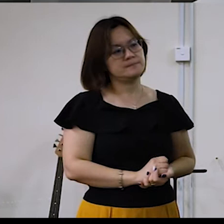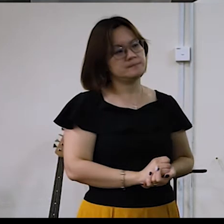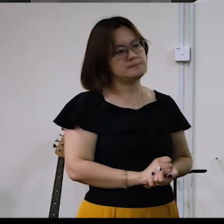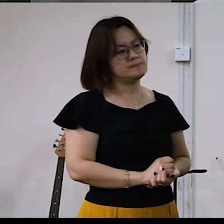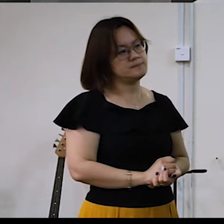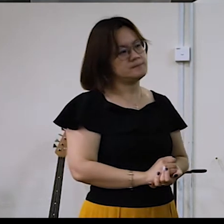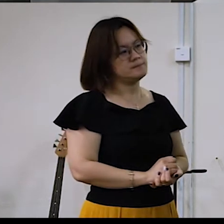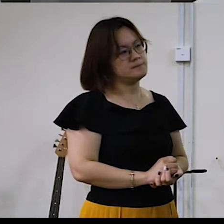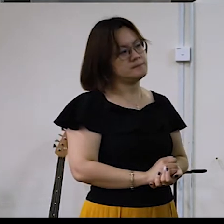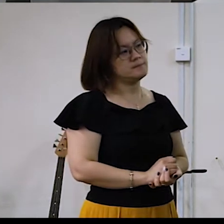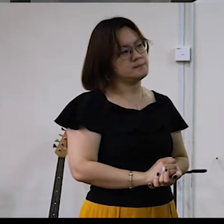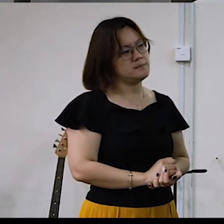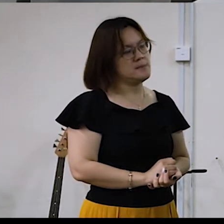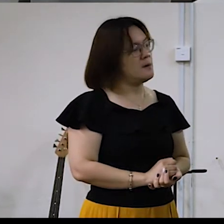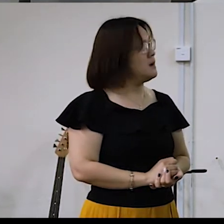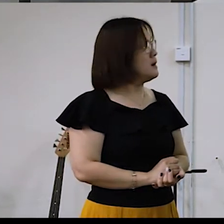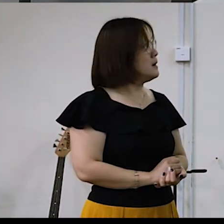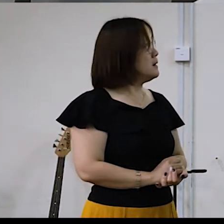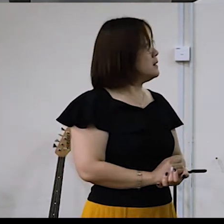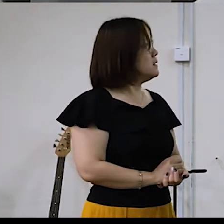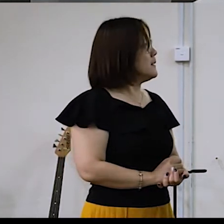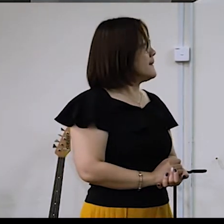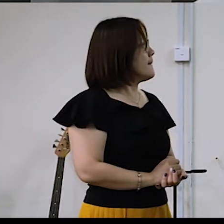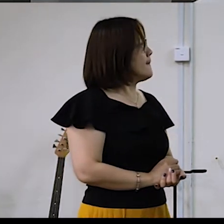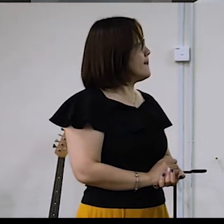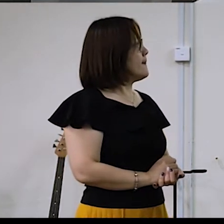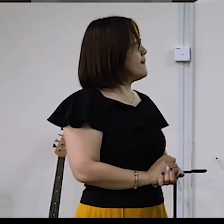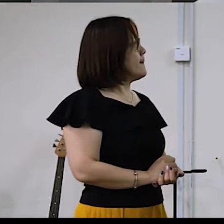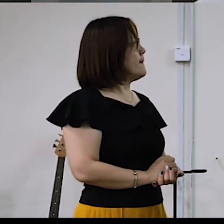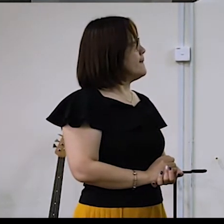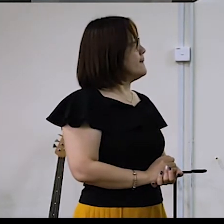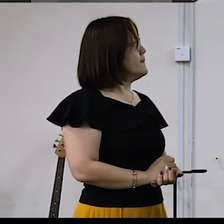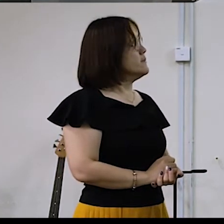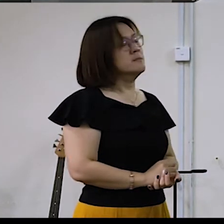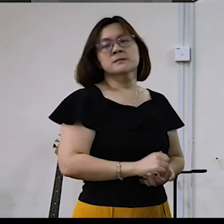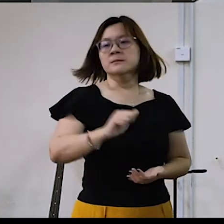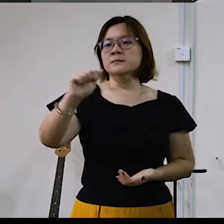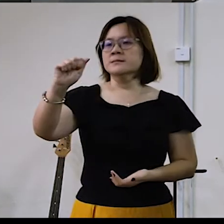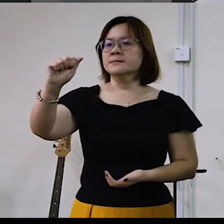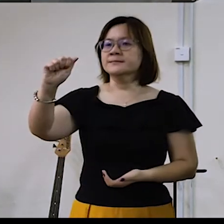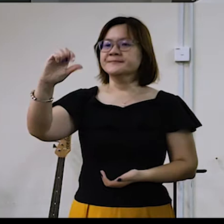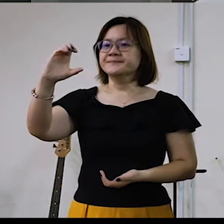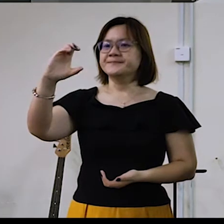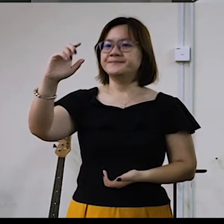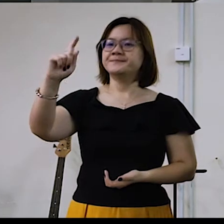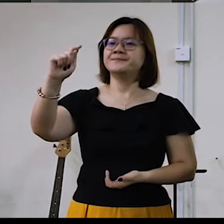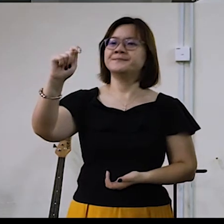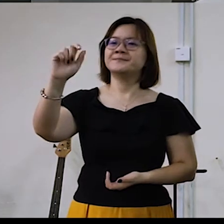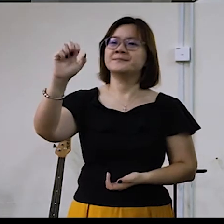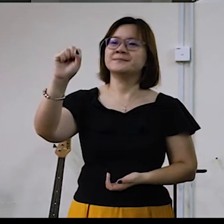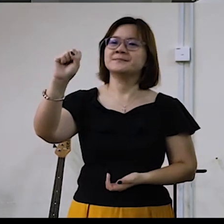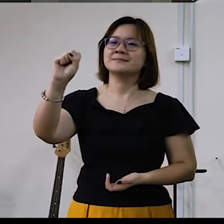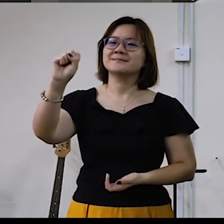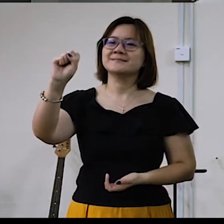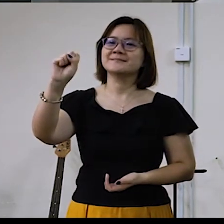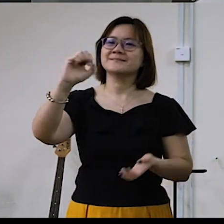Let's turn to today's and this week's chapter, Acts chapter 1, verses 1 to 3.